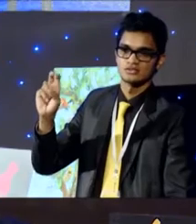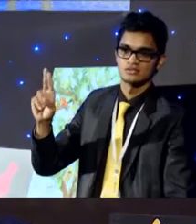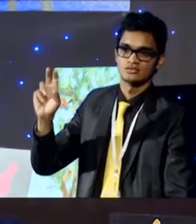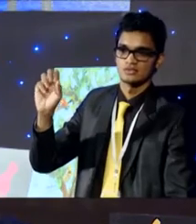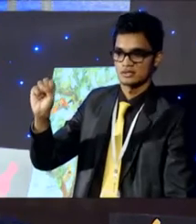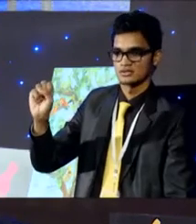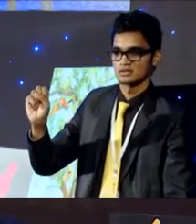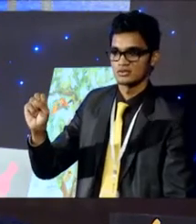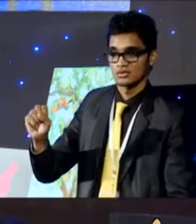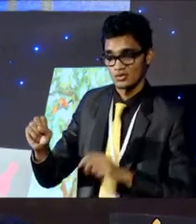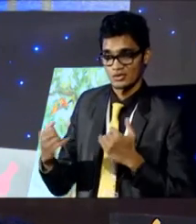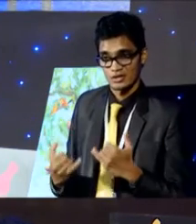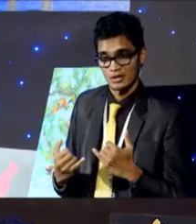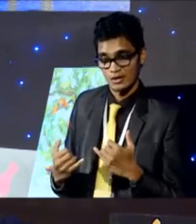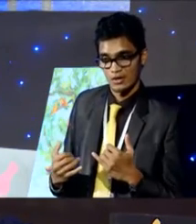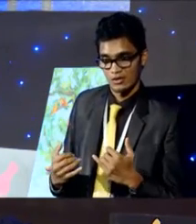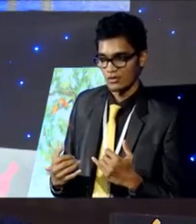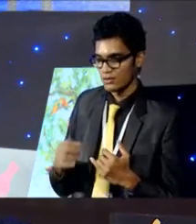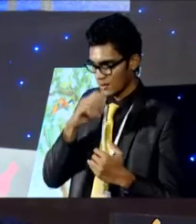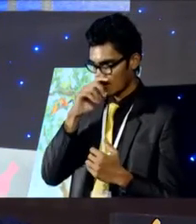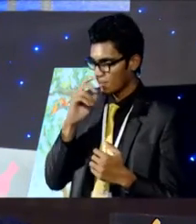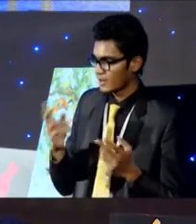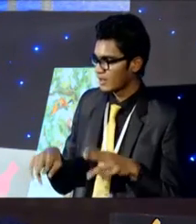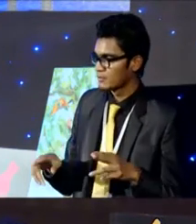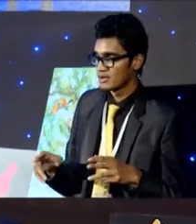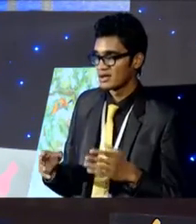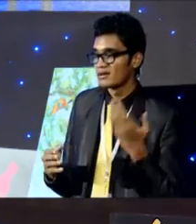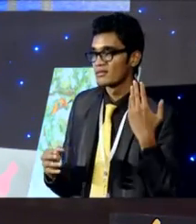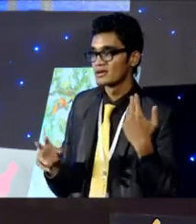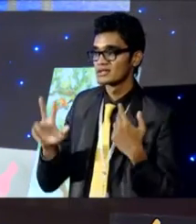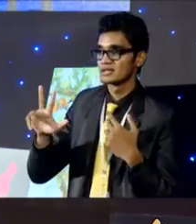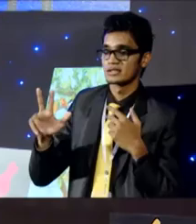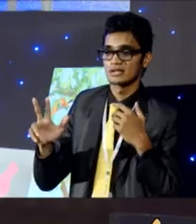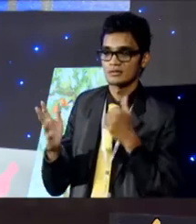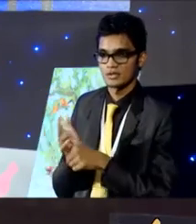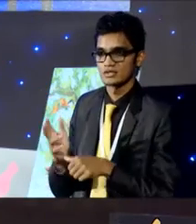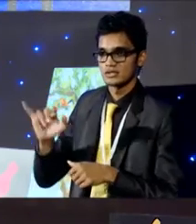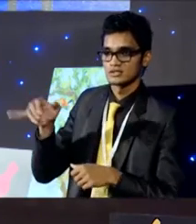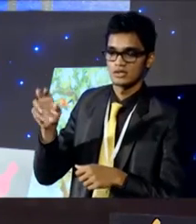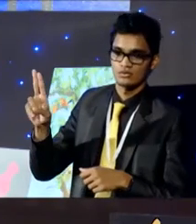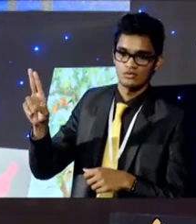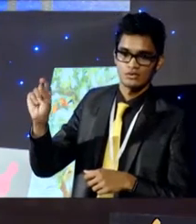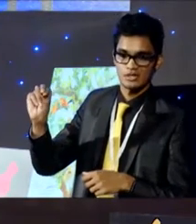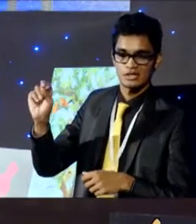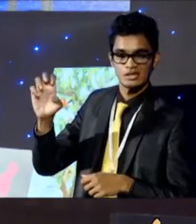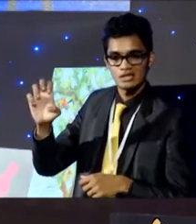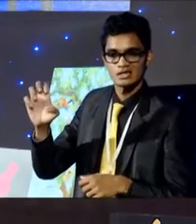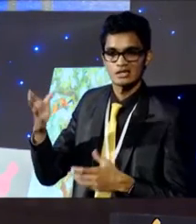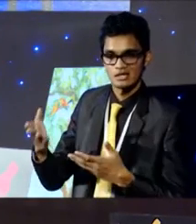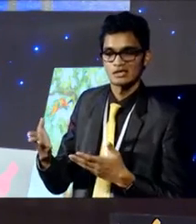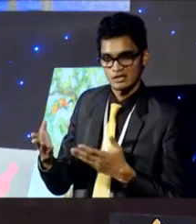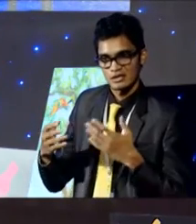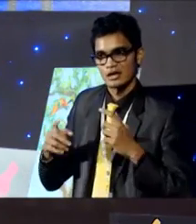which has been going on for the last 3 months. We started in June. It got a bit delayed because of the rains